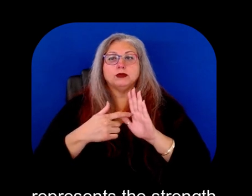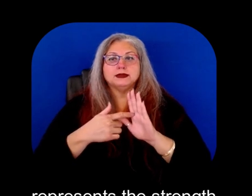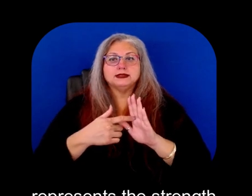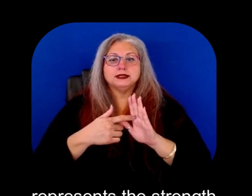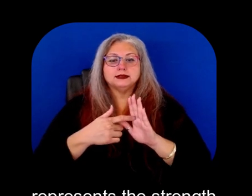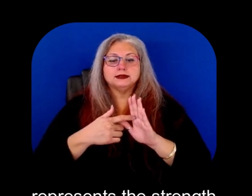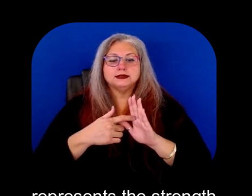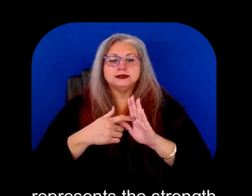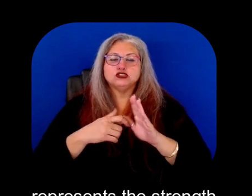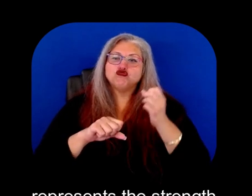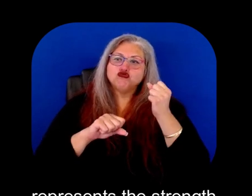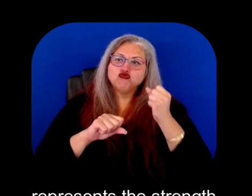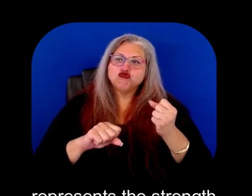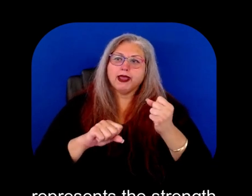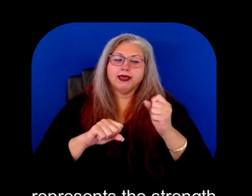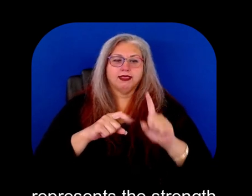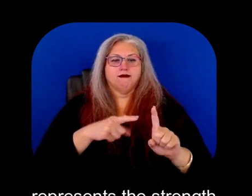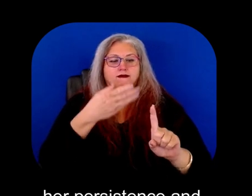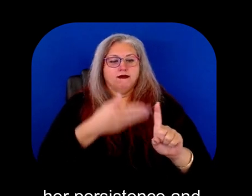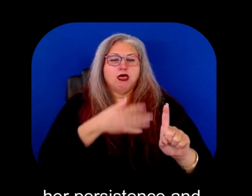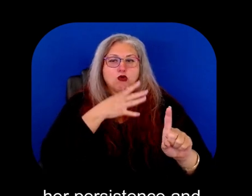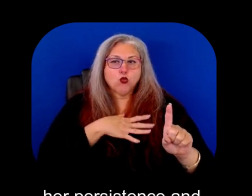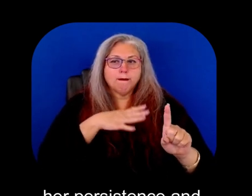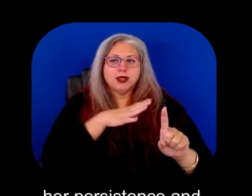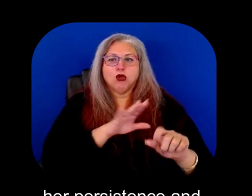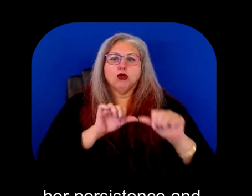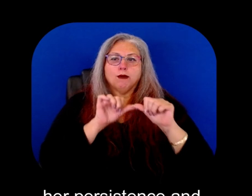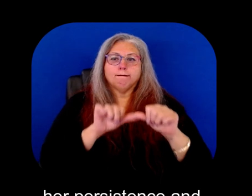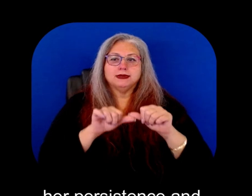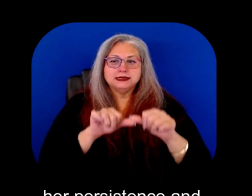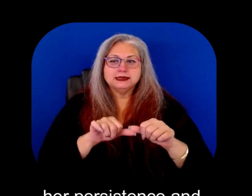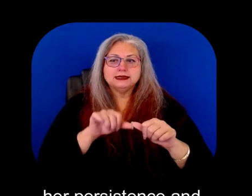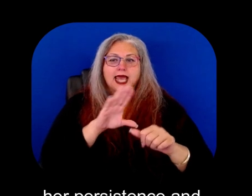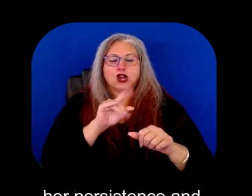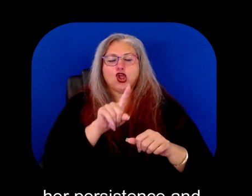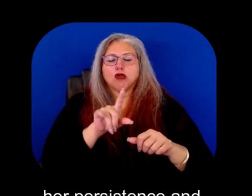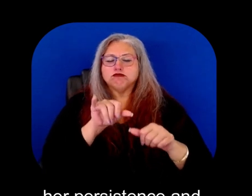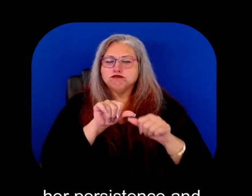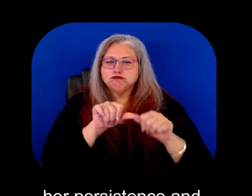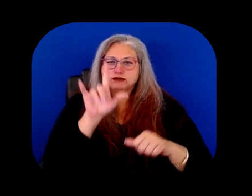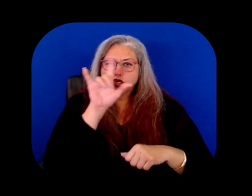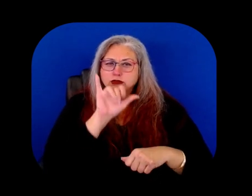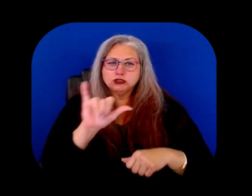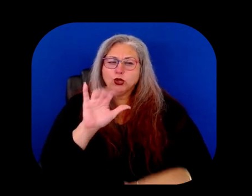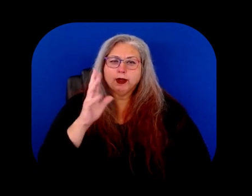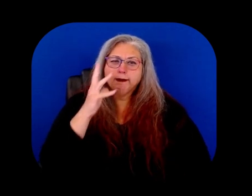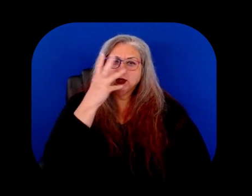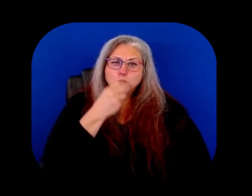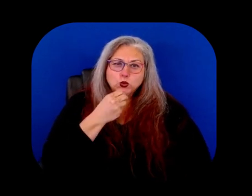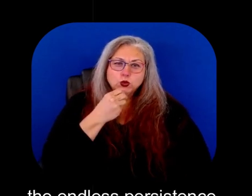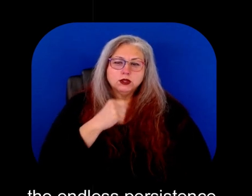represents the strength of the woman and her persistence and her eternal beauty